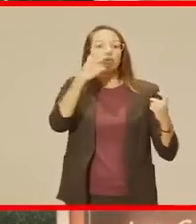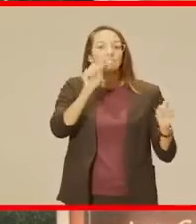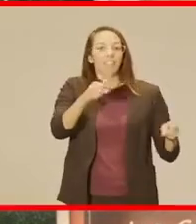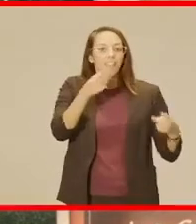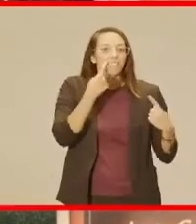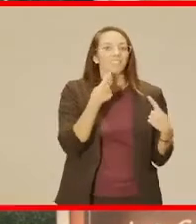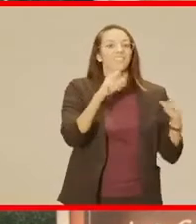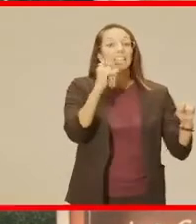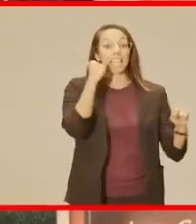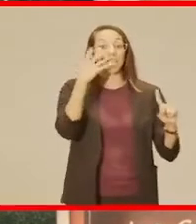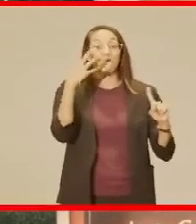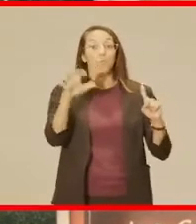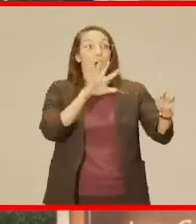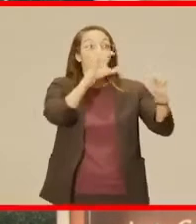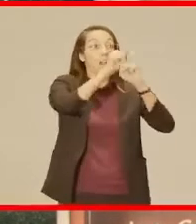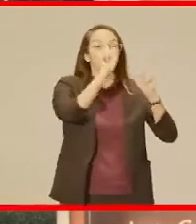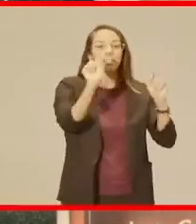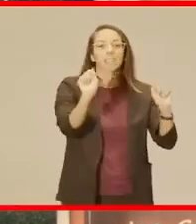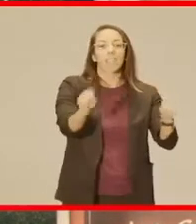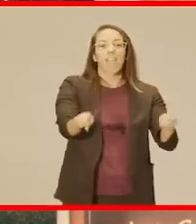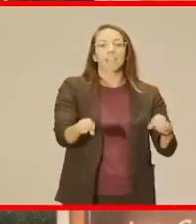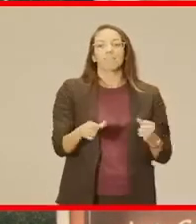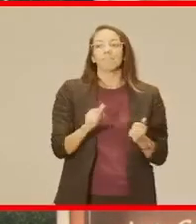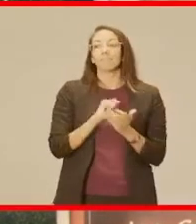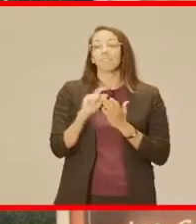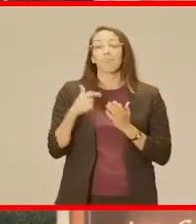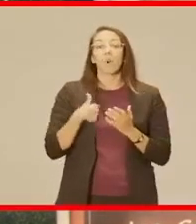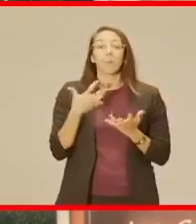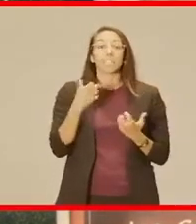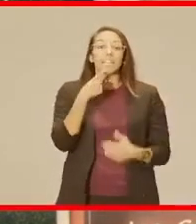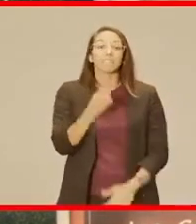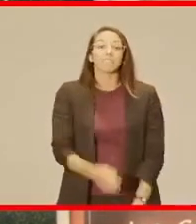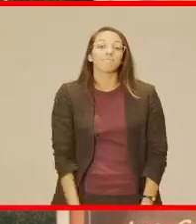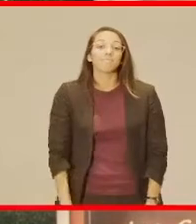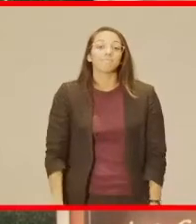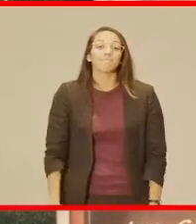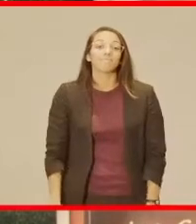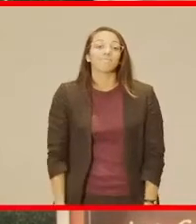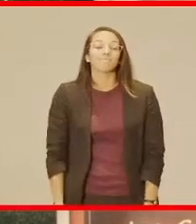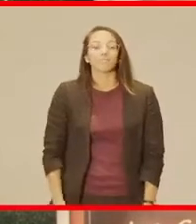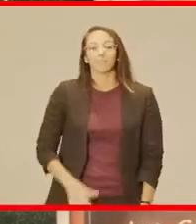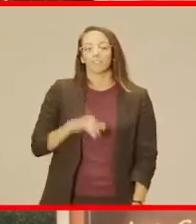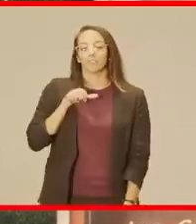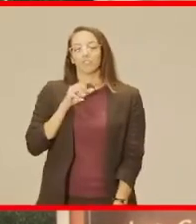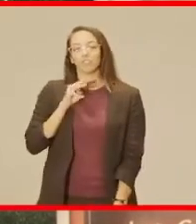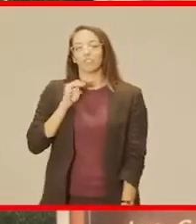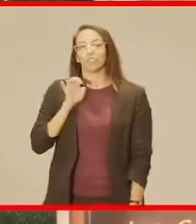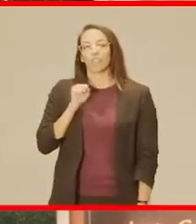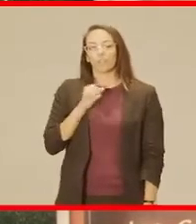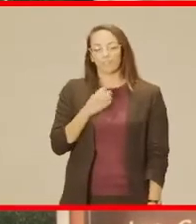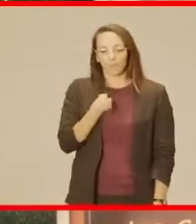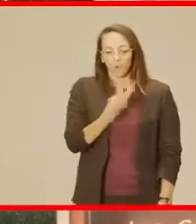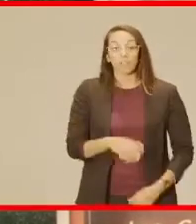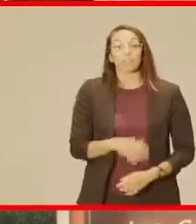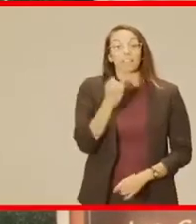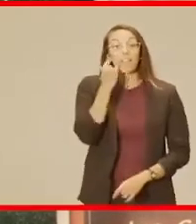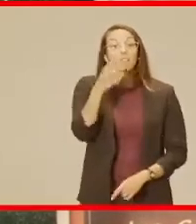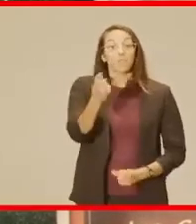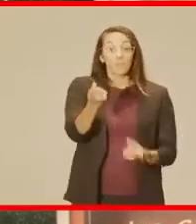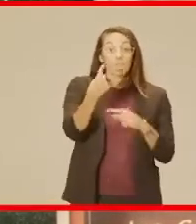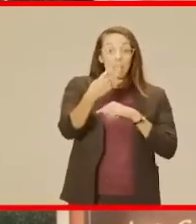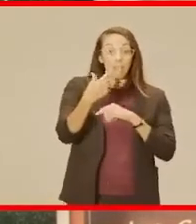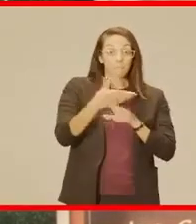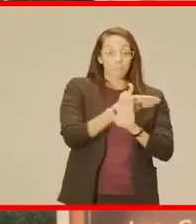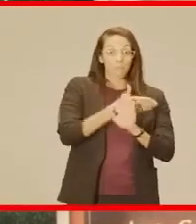it. That's all I got to say, folks. Well, if you were here earlier, I actually talked quite a bit about My